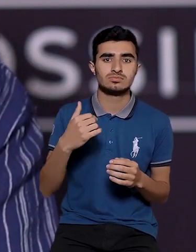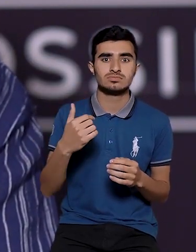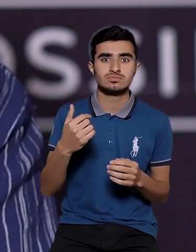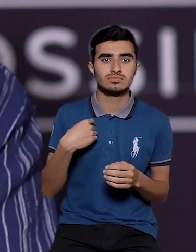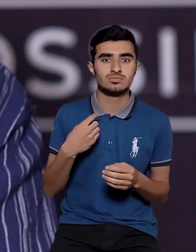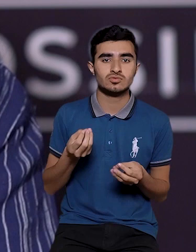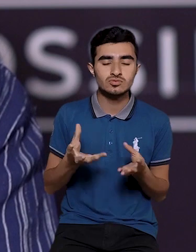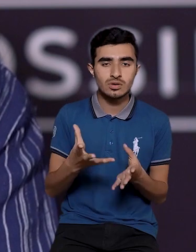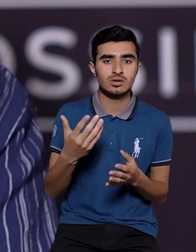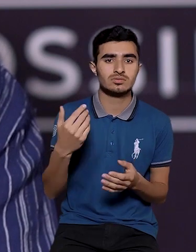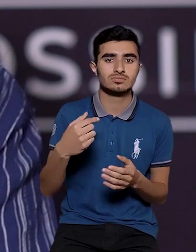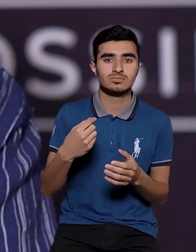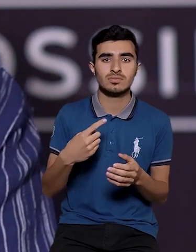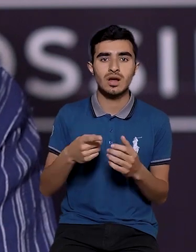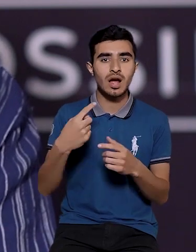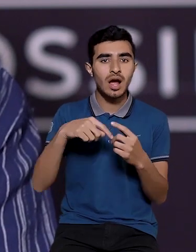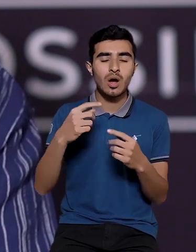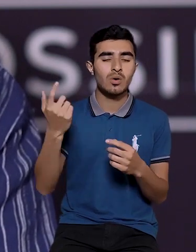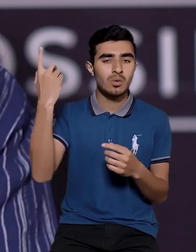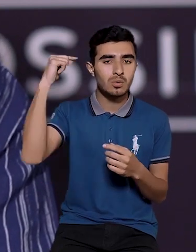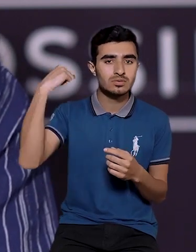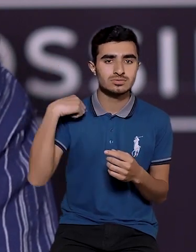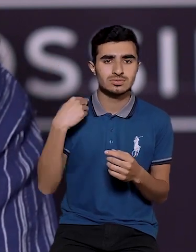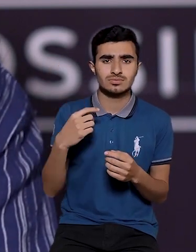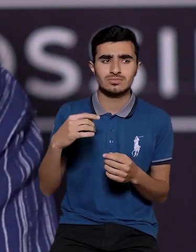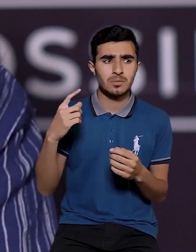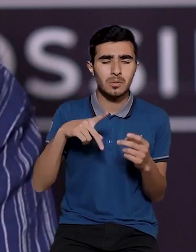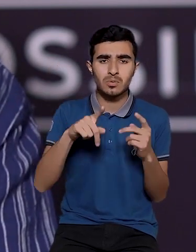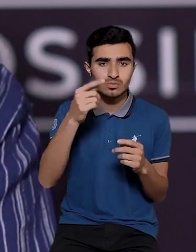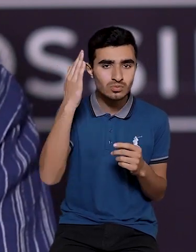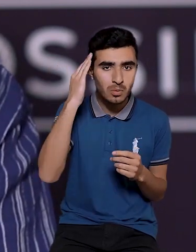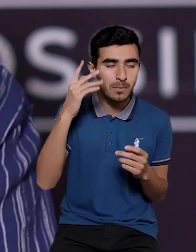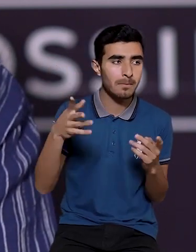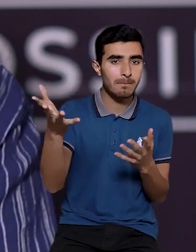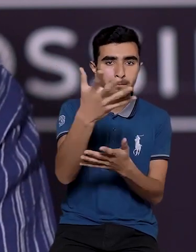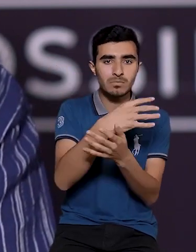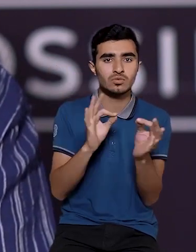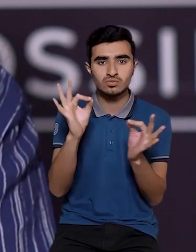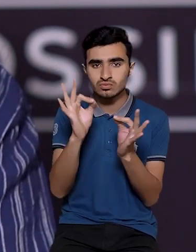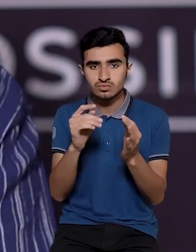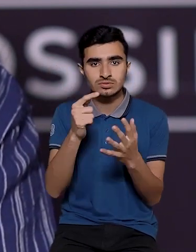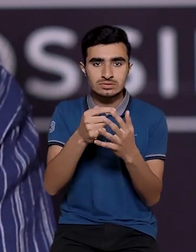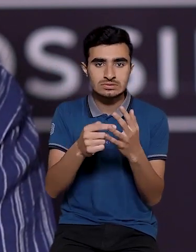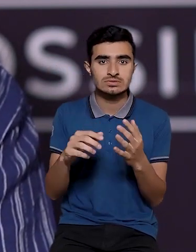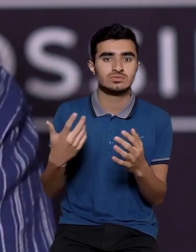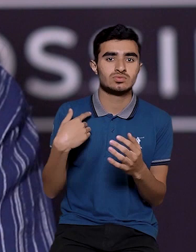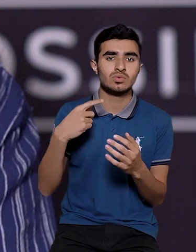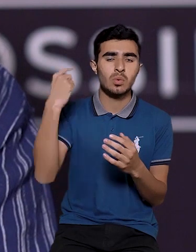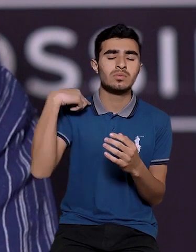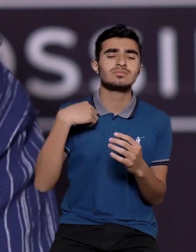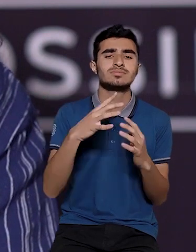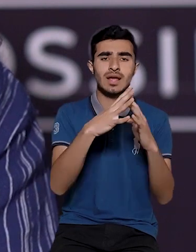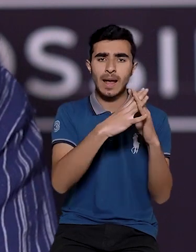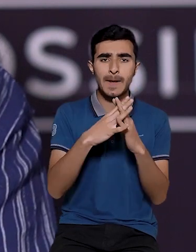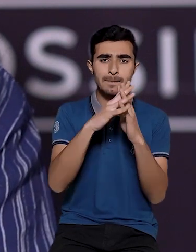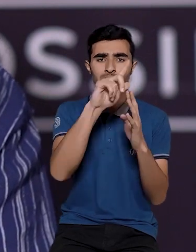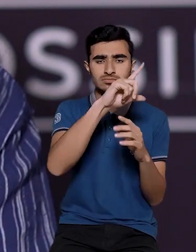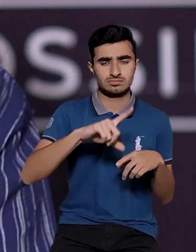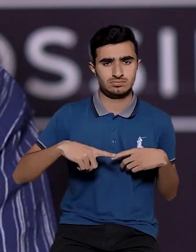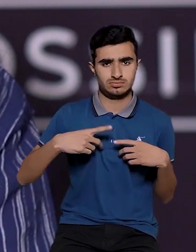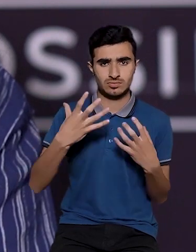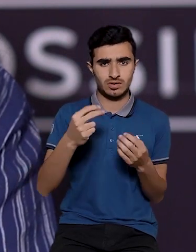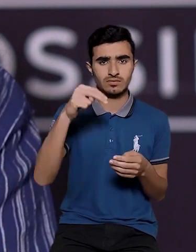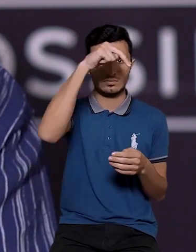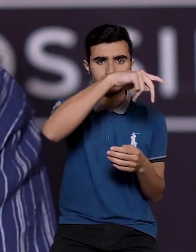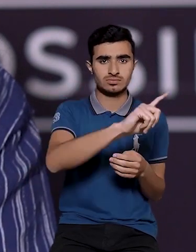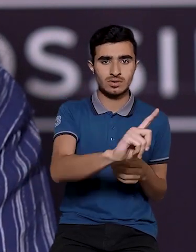nature and wanting to take care of the environment. I had a lady who